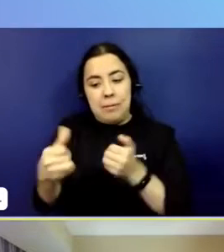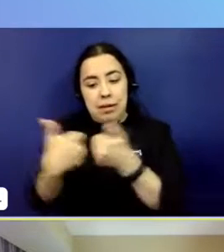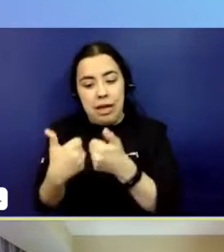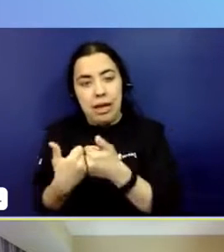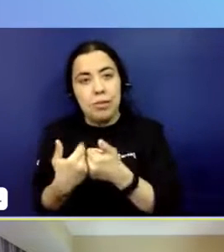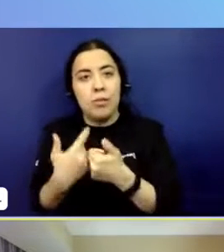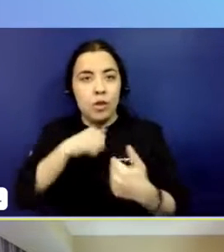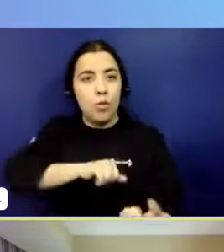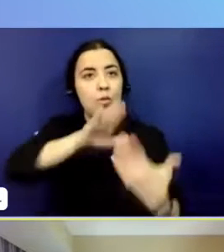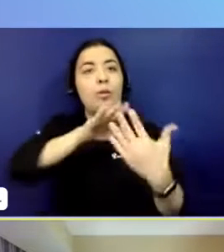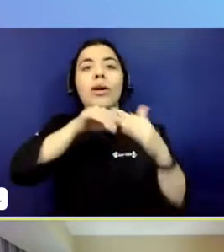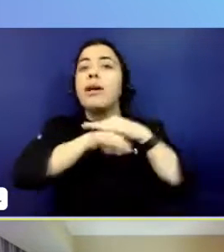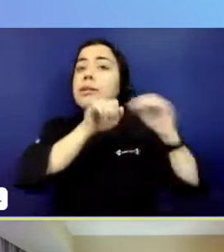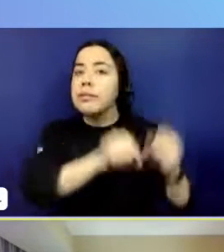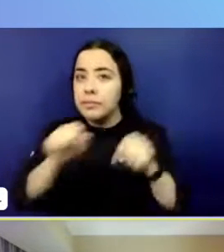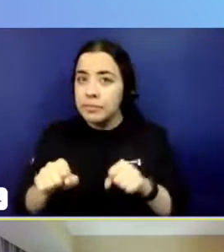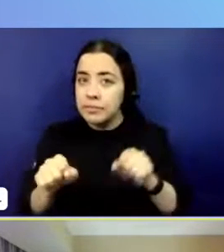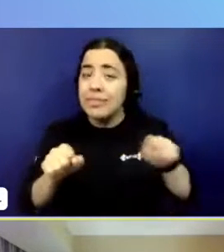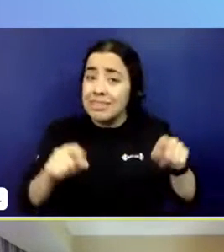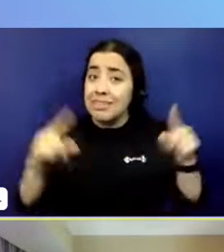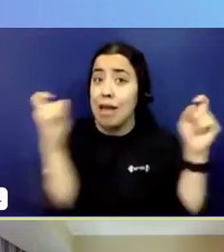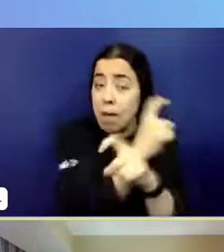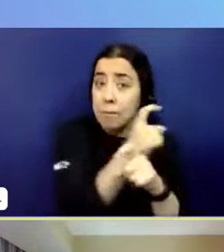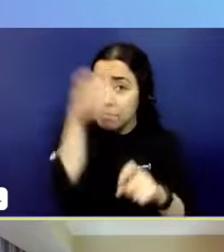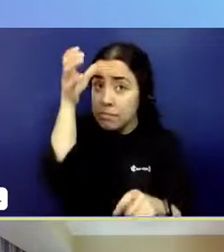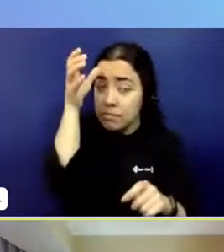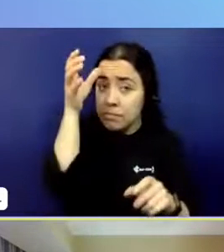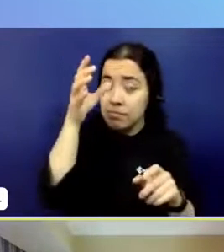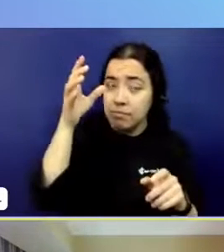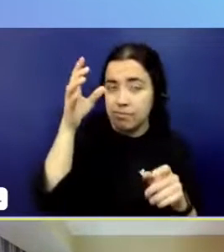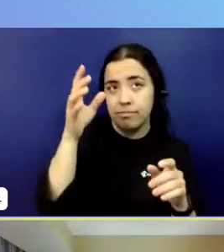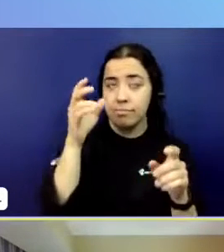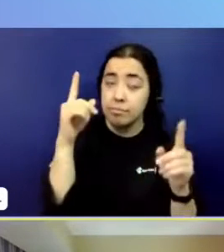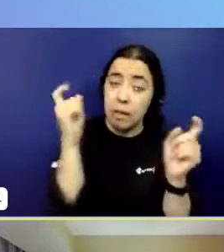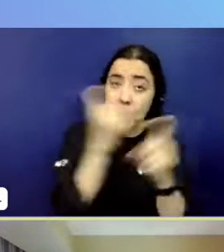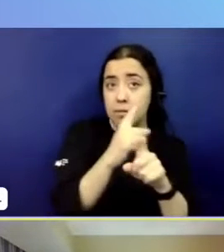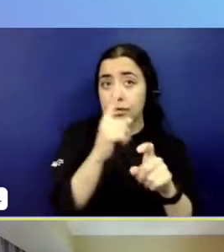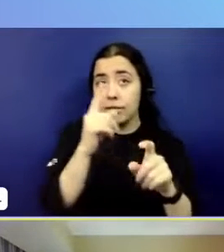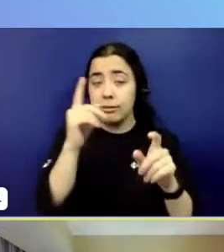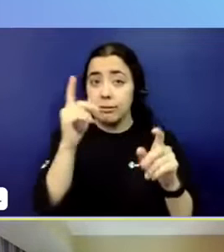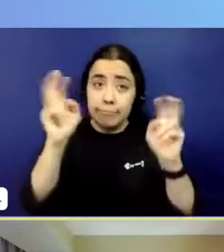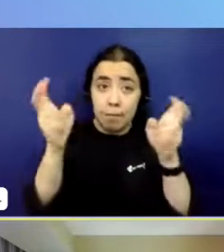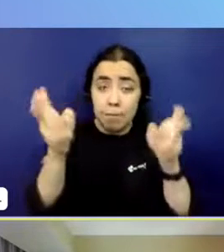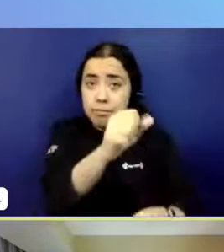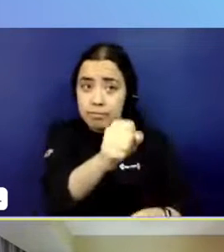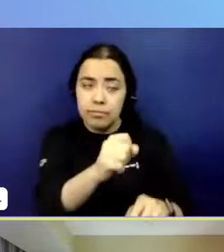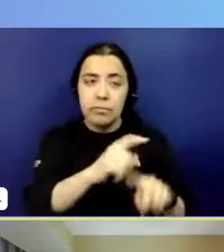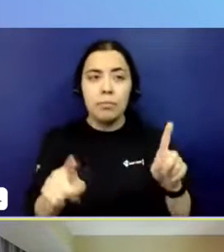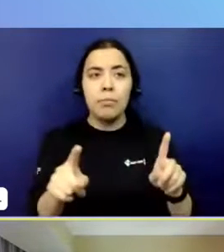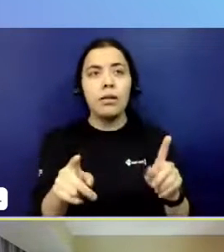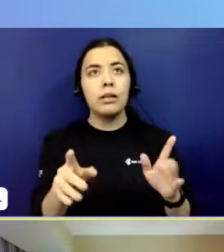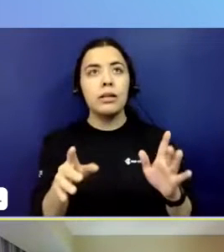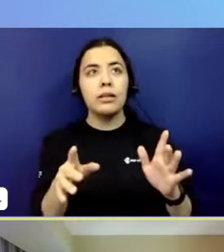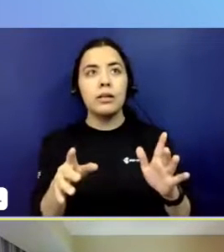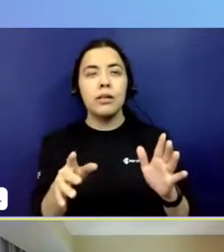approach accessibility, which is a complex topic, and really distill it into bite-sized,